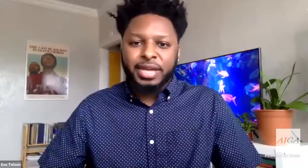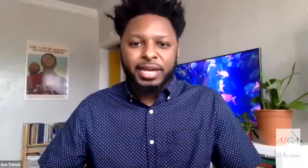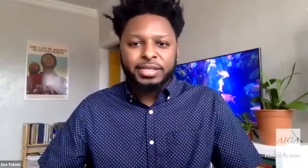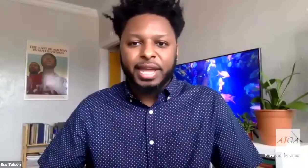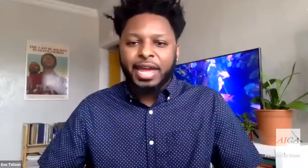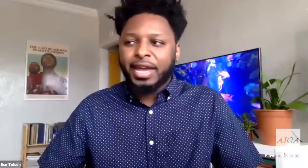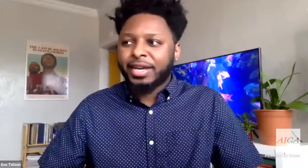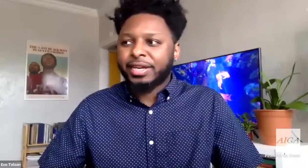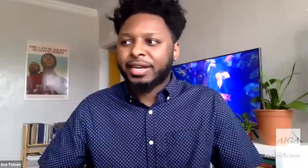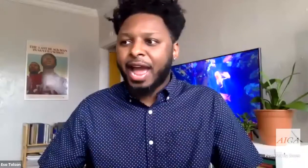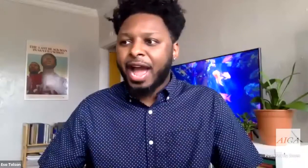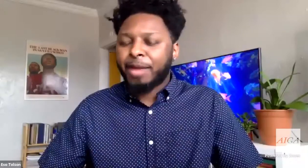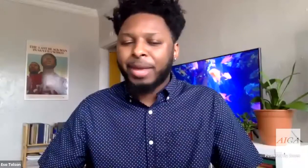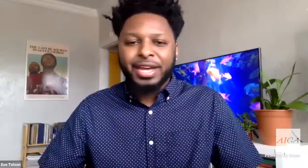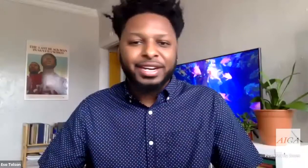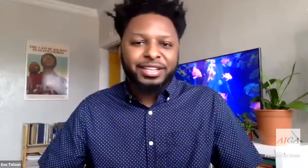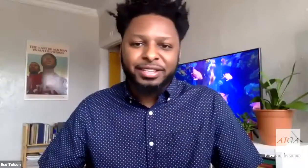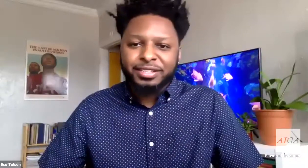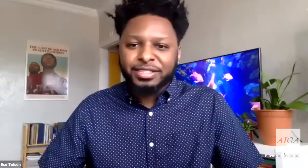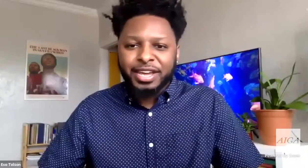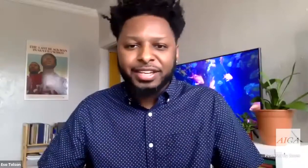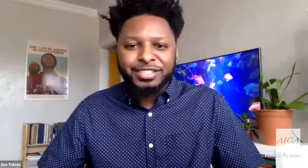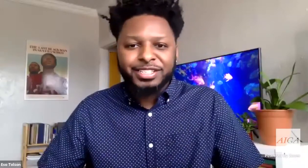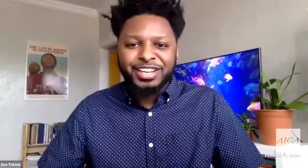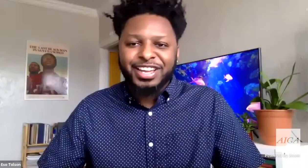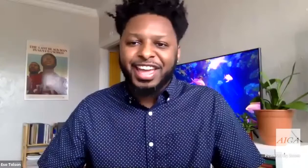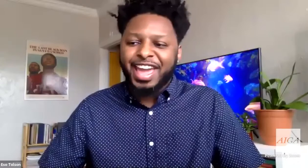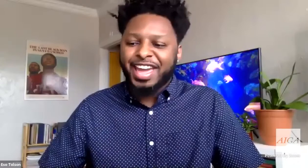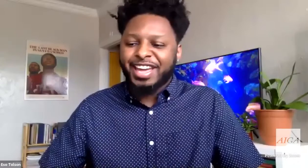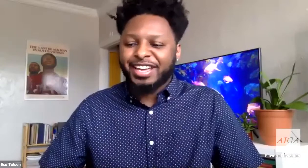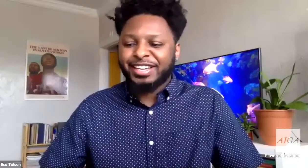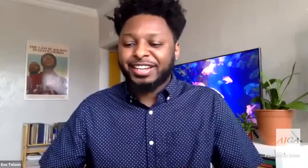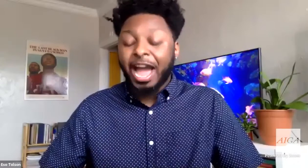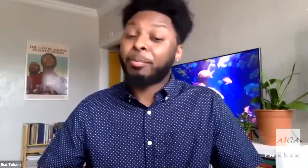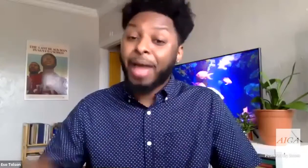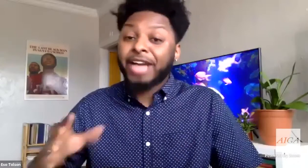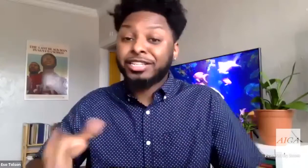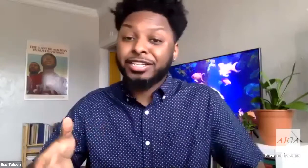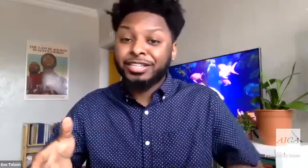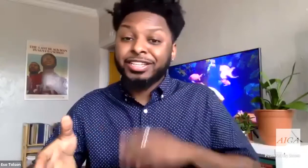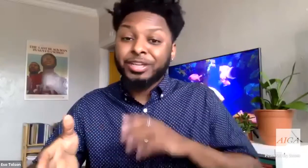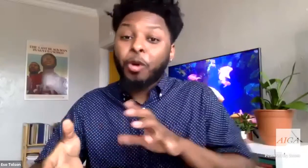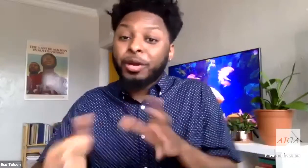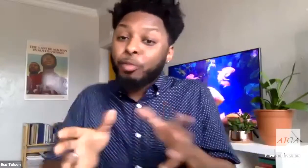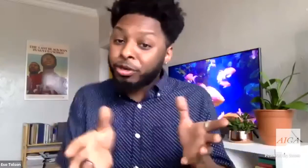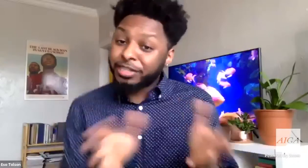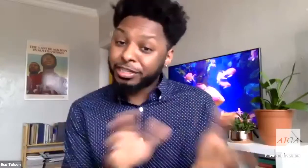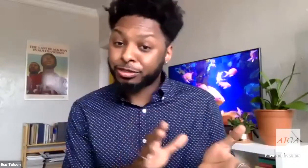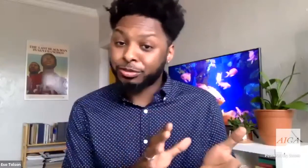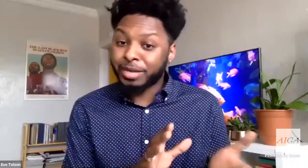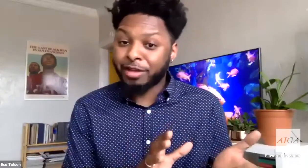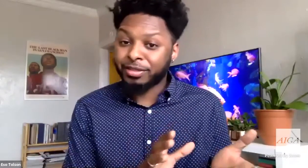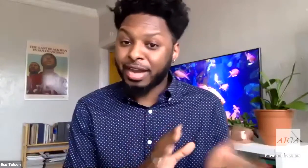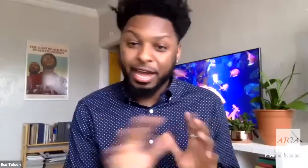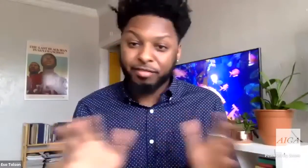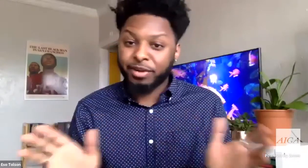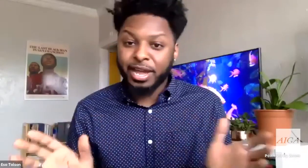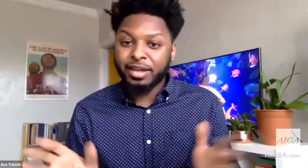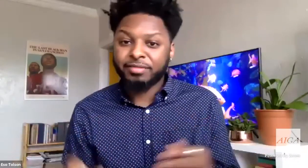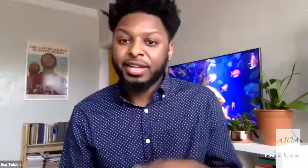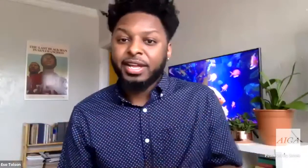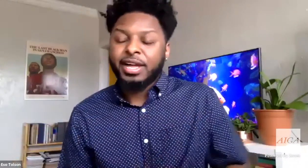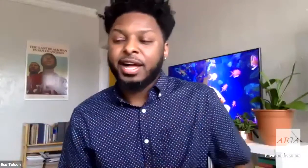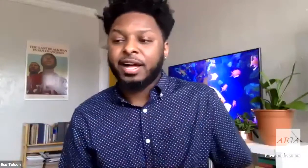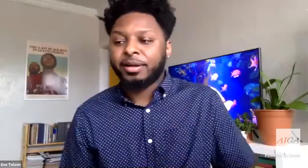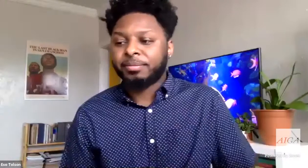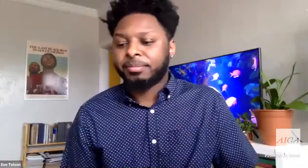definitely a sketch. And I'm editing the sketch, and I'm actually going more digital now than I ever